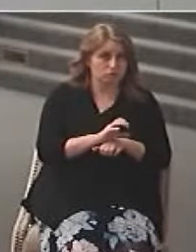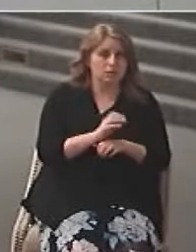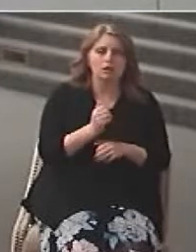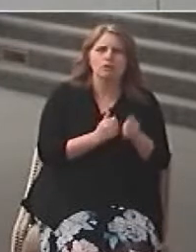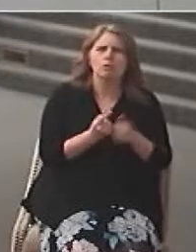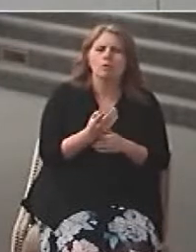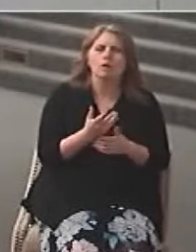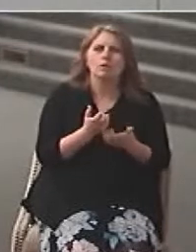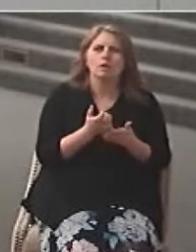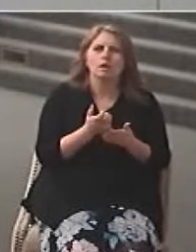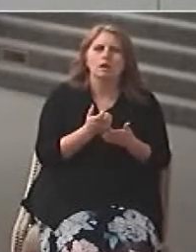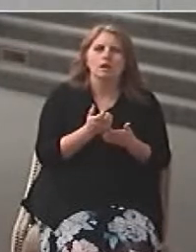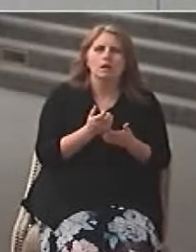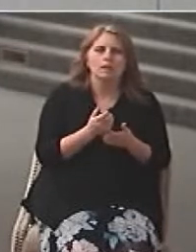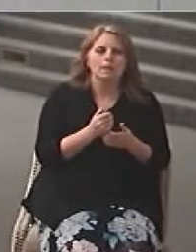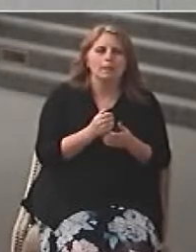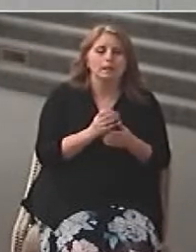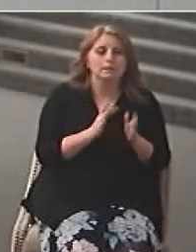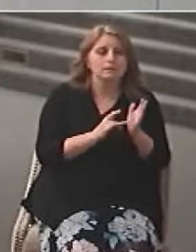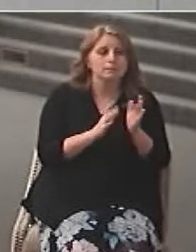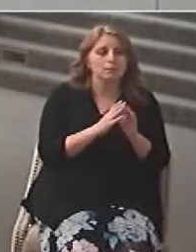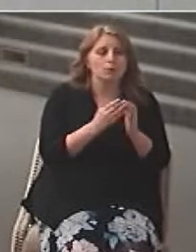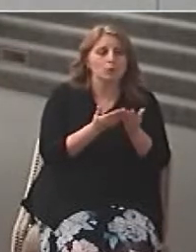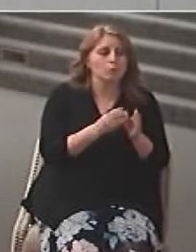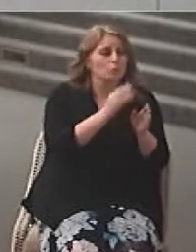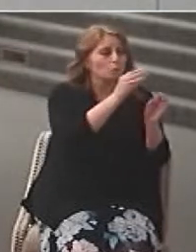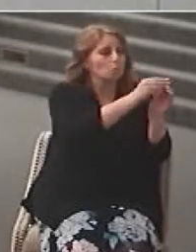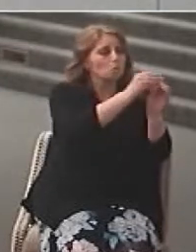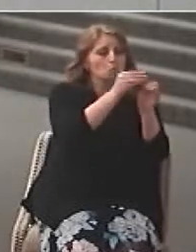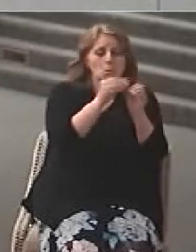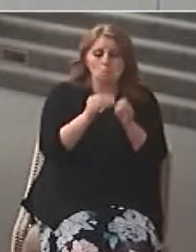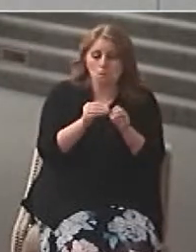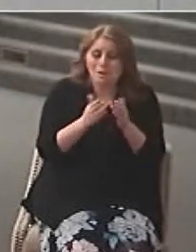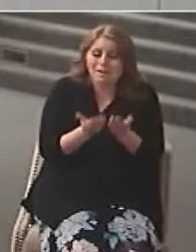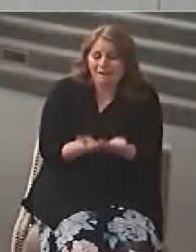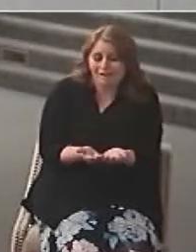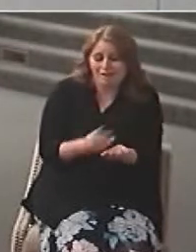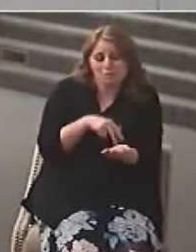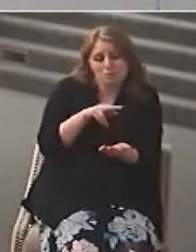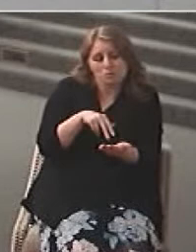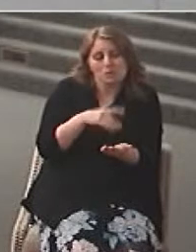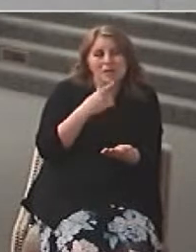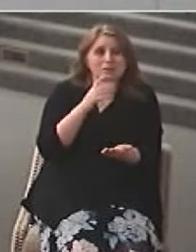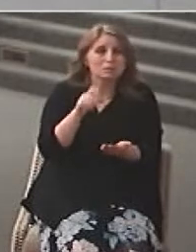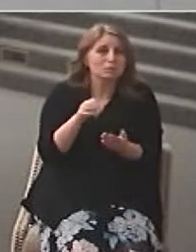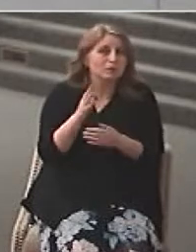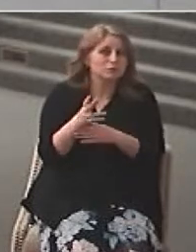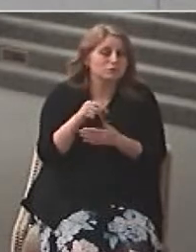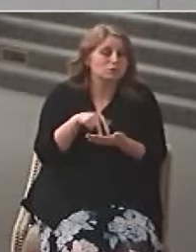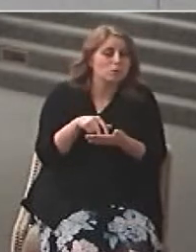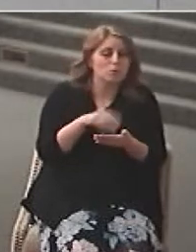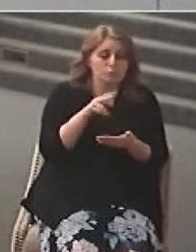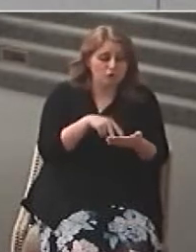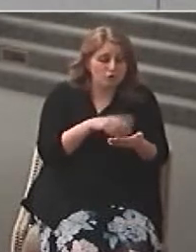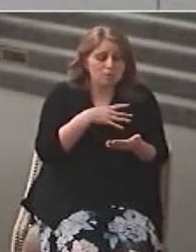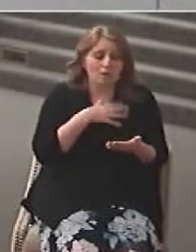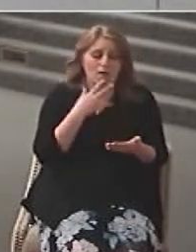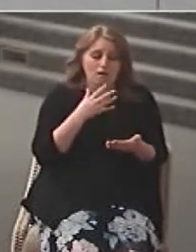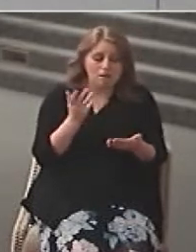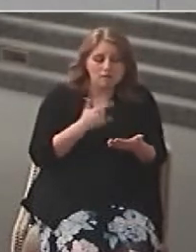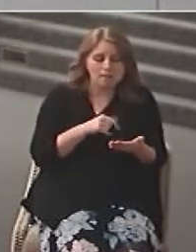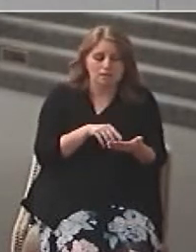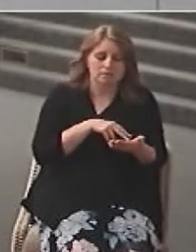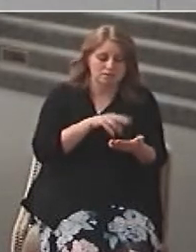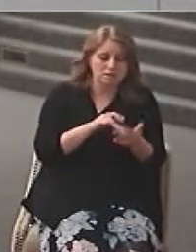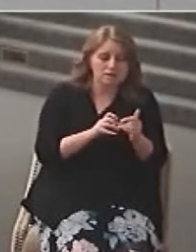Everybody will pull their Bible off the shelf and open it up whenever we're at church, and whenever the preacher gets up and he reads from the text and we open up